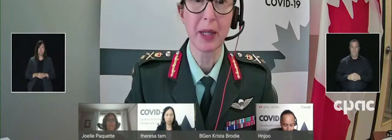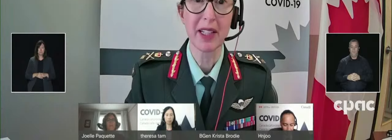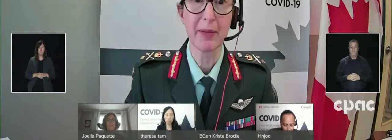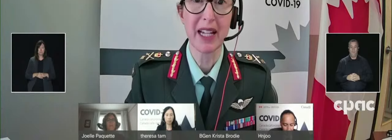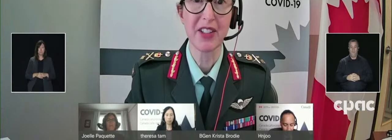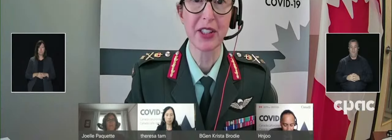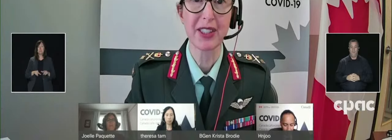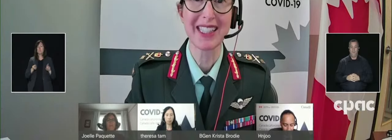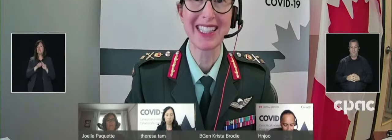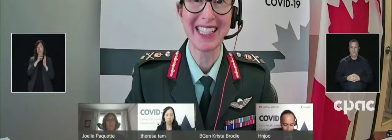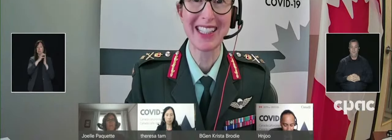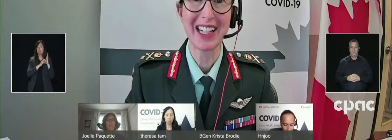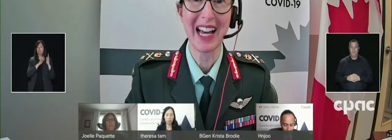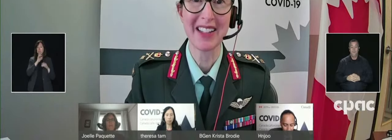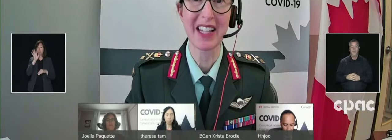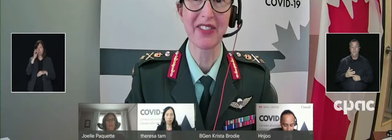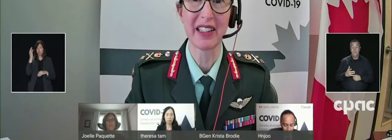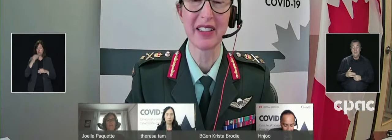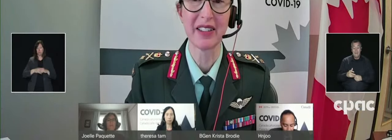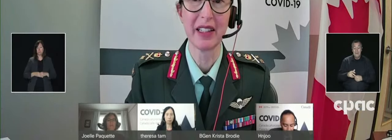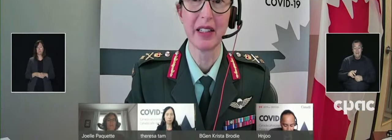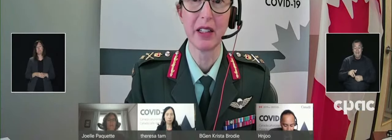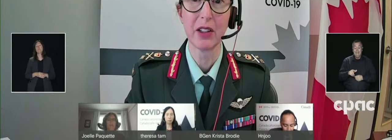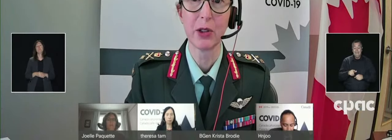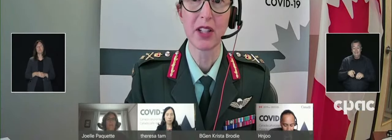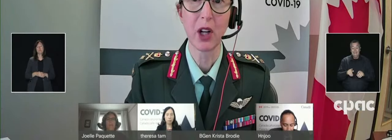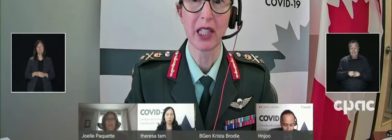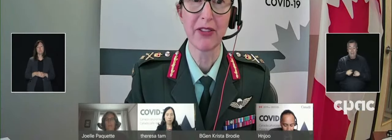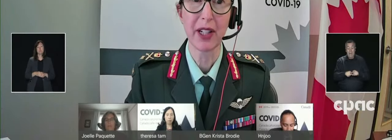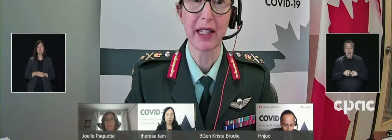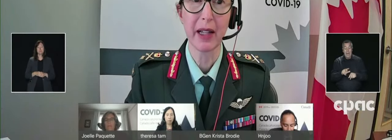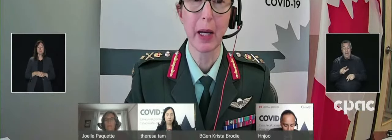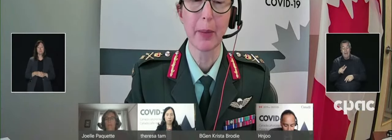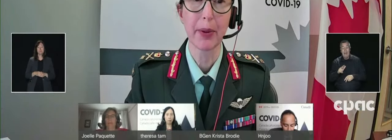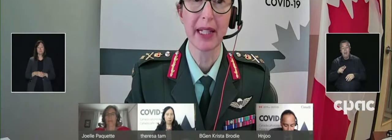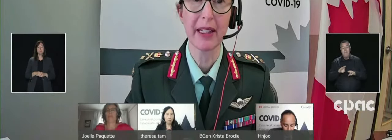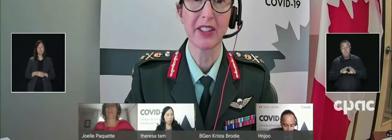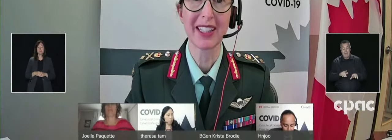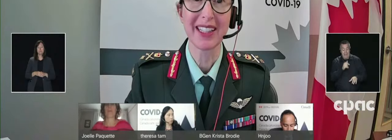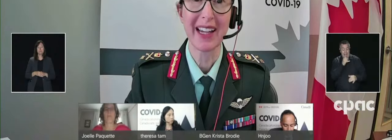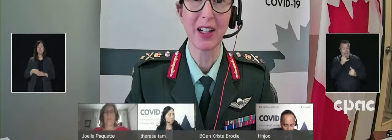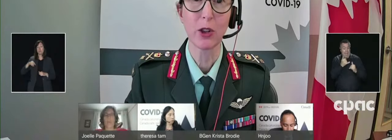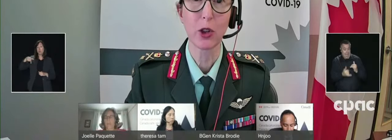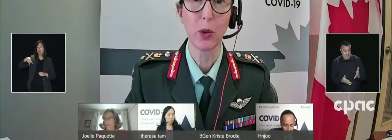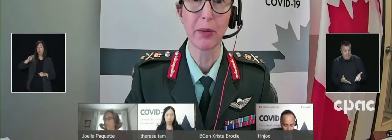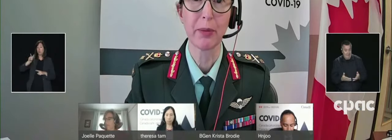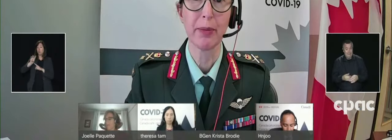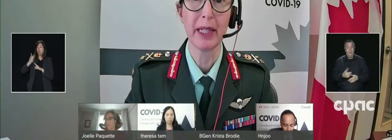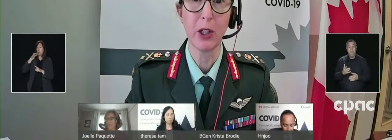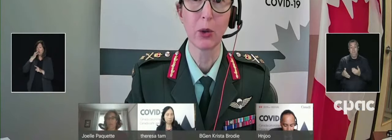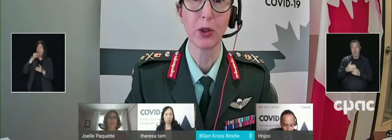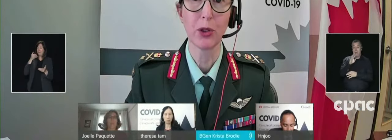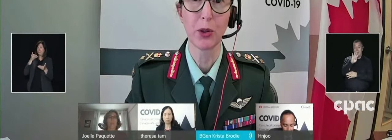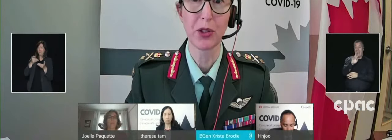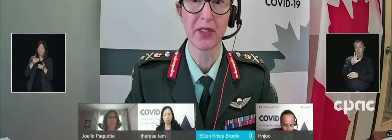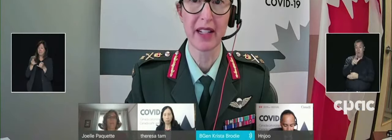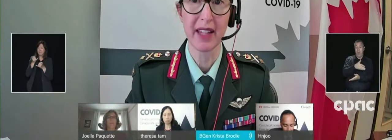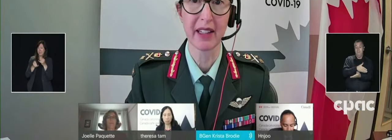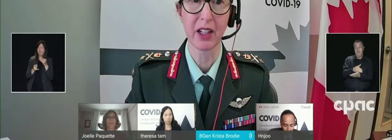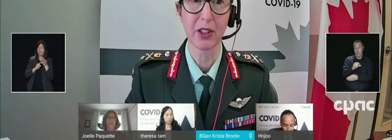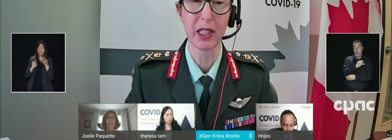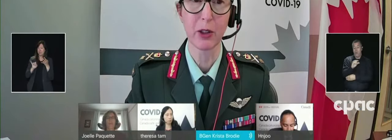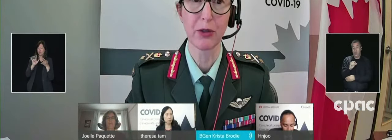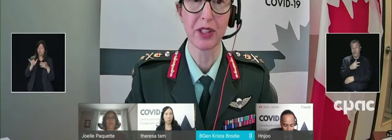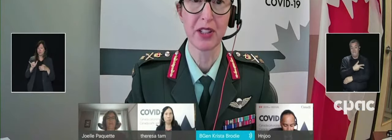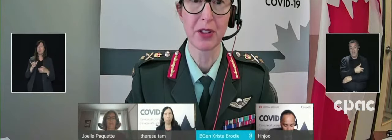Le deuxième trimestre tire à sa fin. Nous avons livré près de 43 millions de doses de